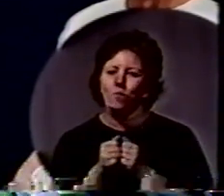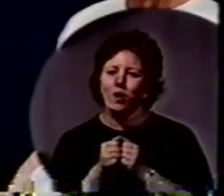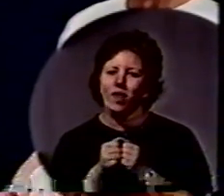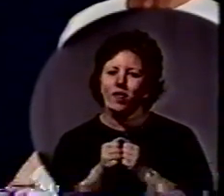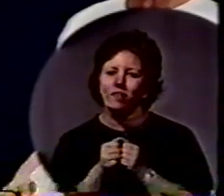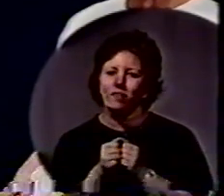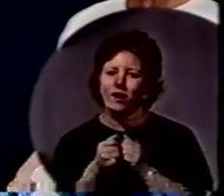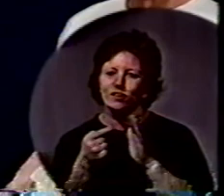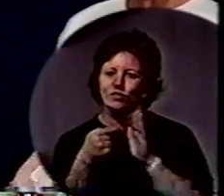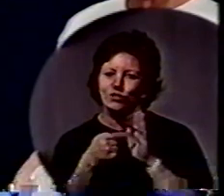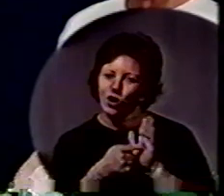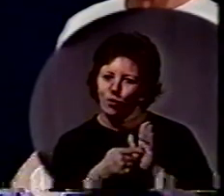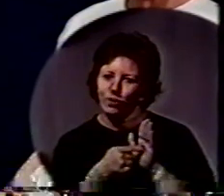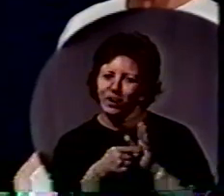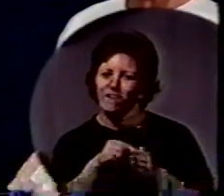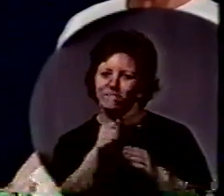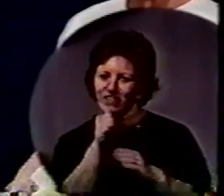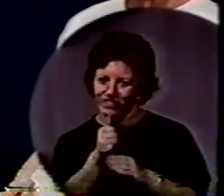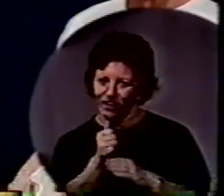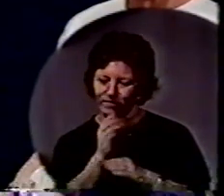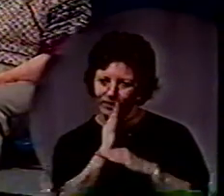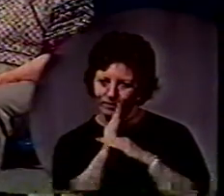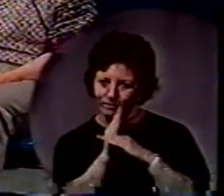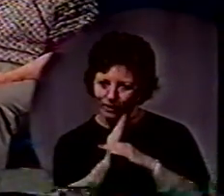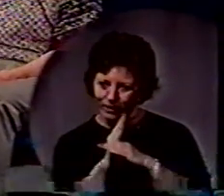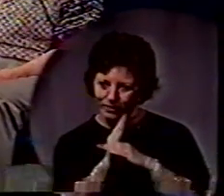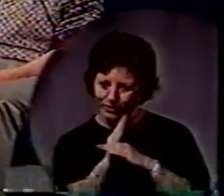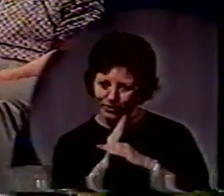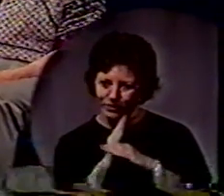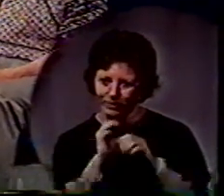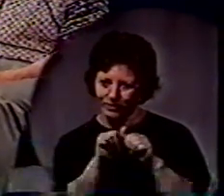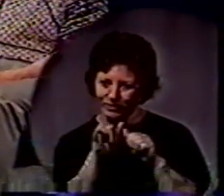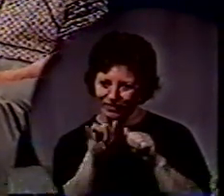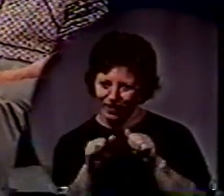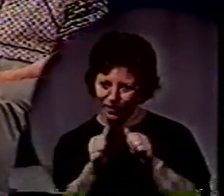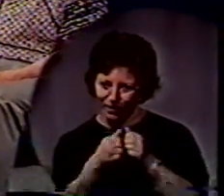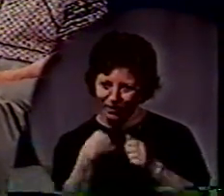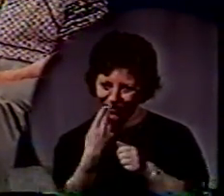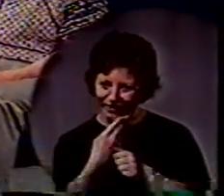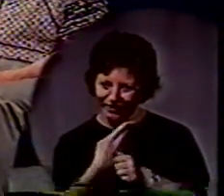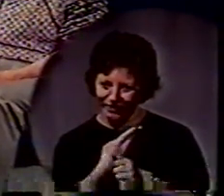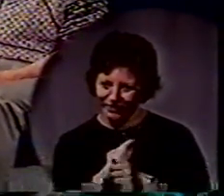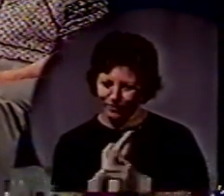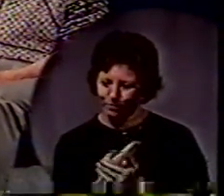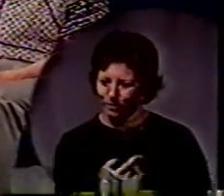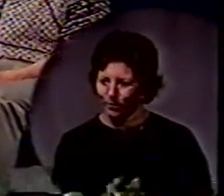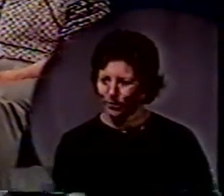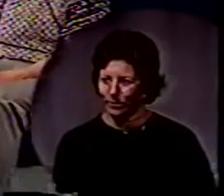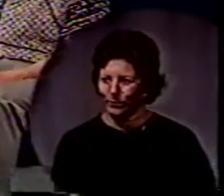techniques that we'll be learning. So stay tuned with us on Voices of the Rainbow.